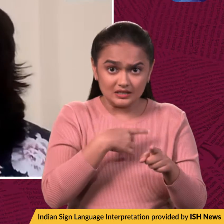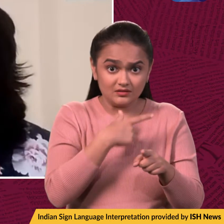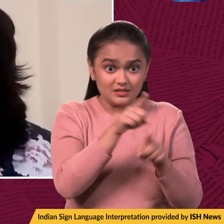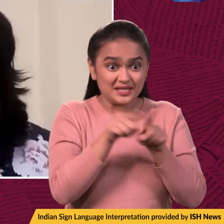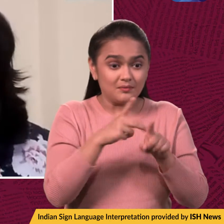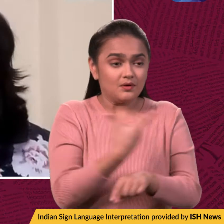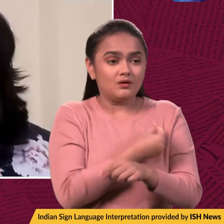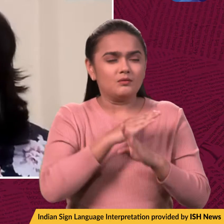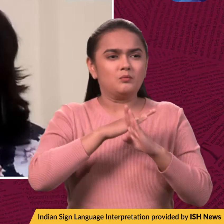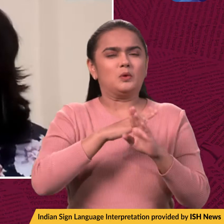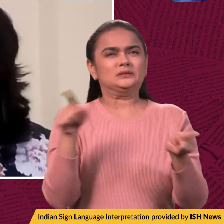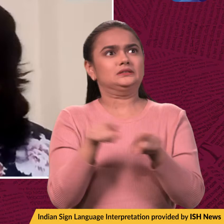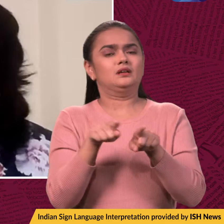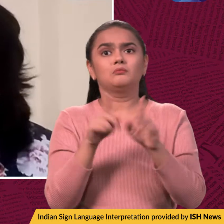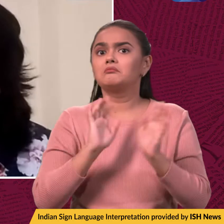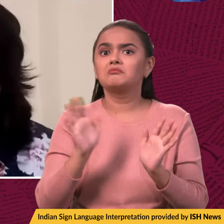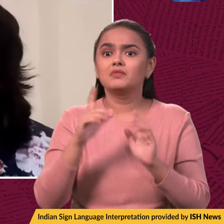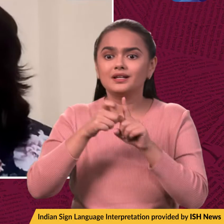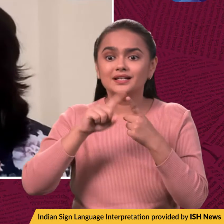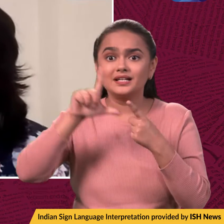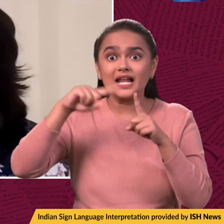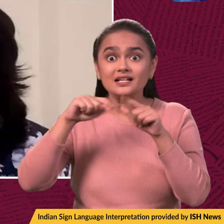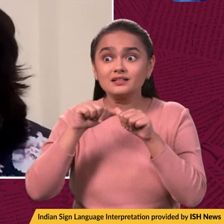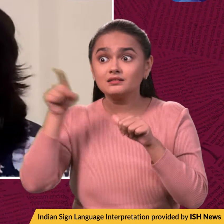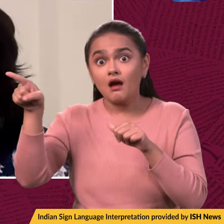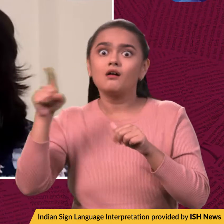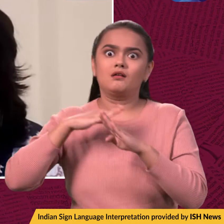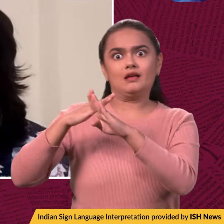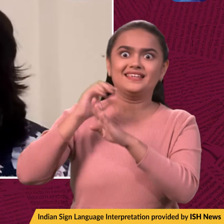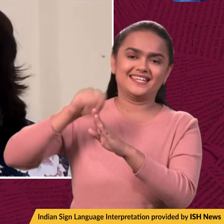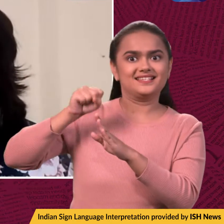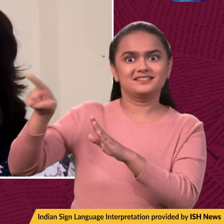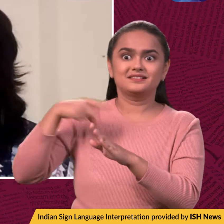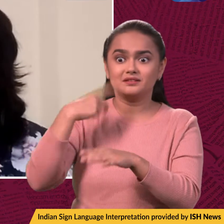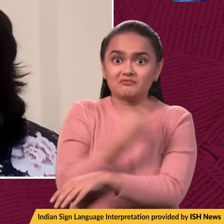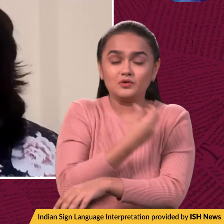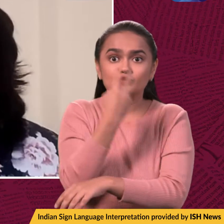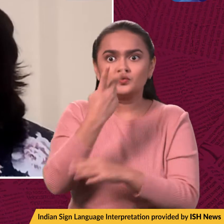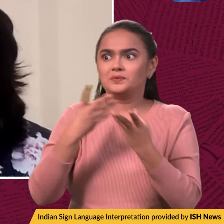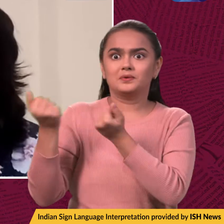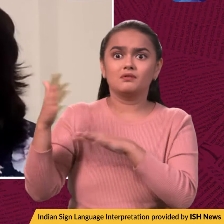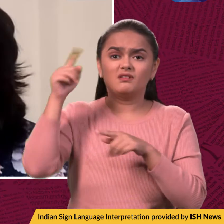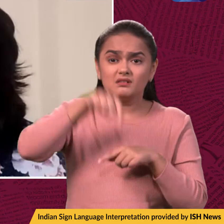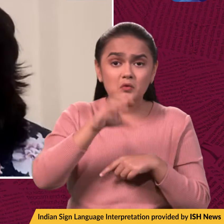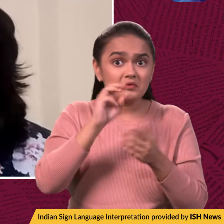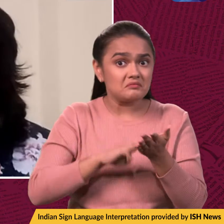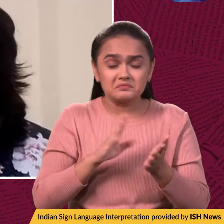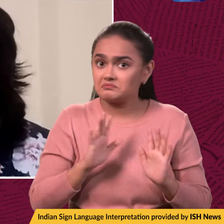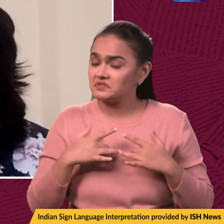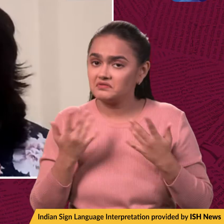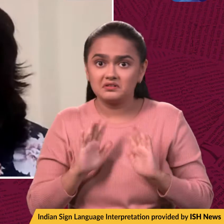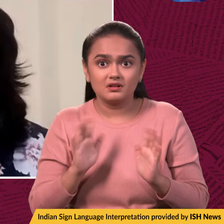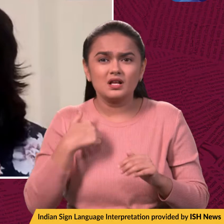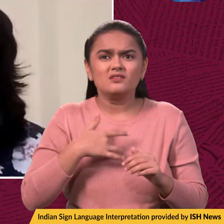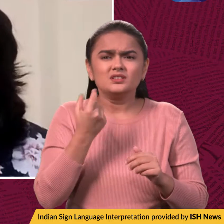is the same level we had with Delta." He went on to say, and I quote, "I think it's going to be a